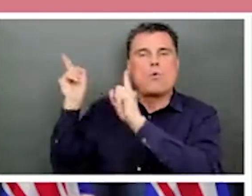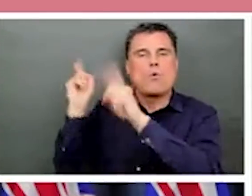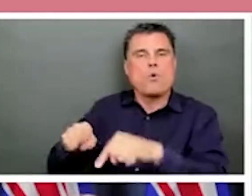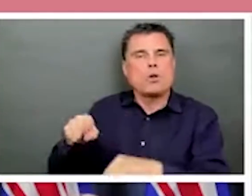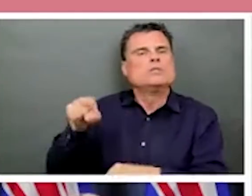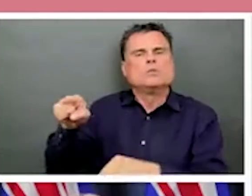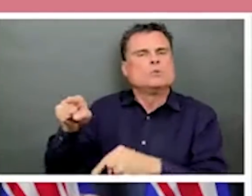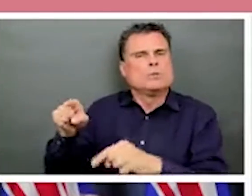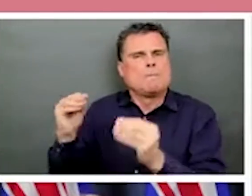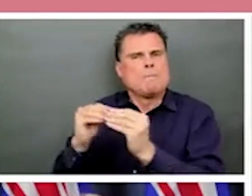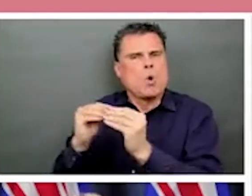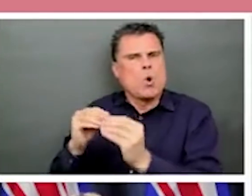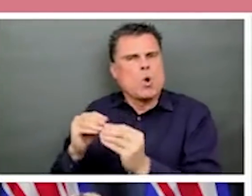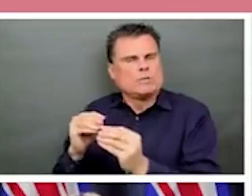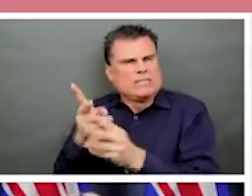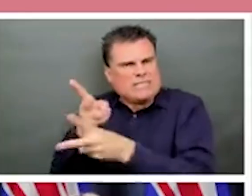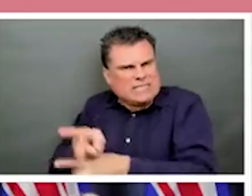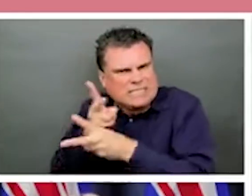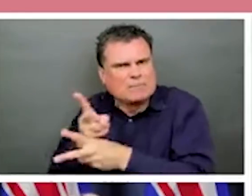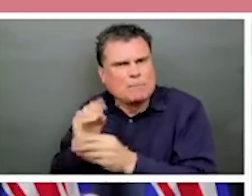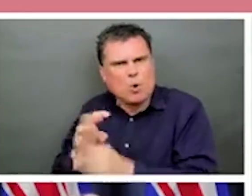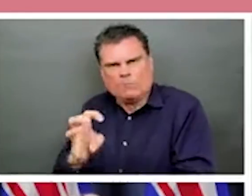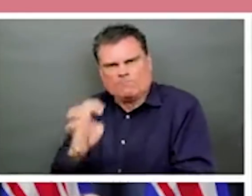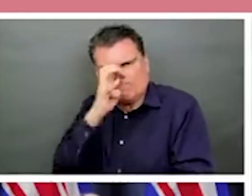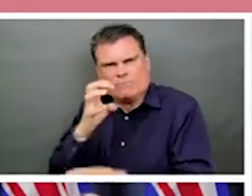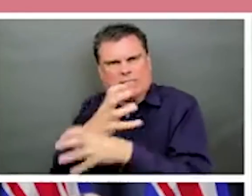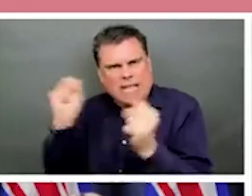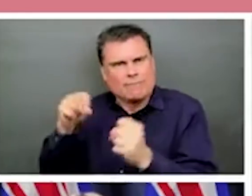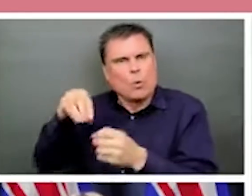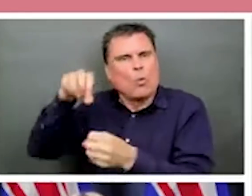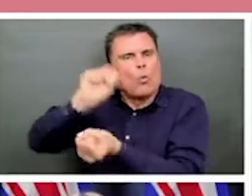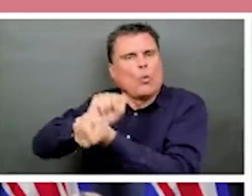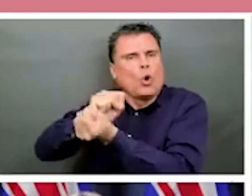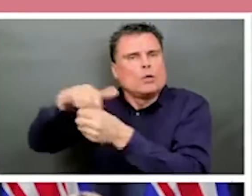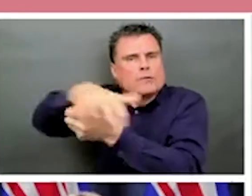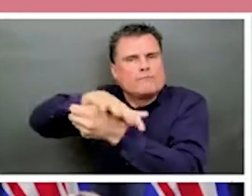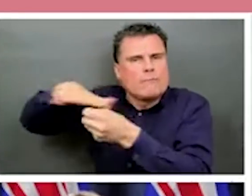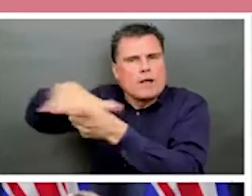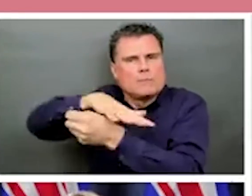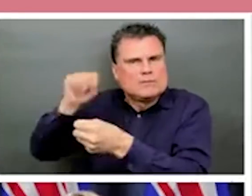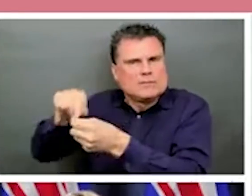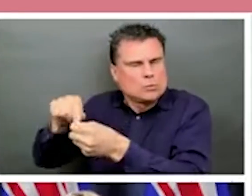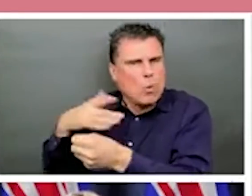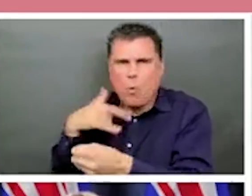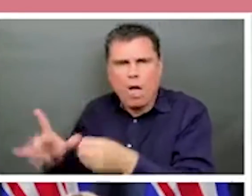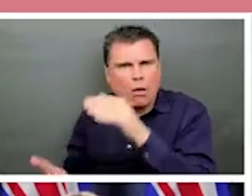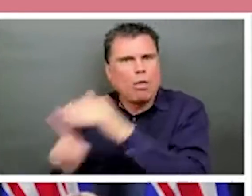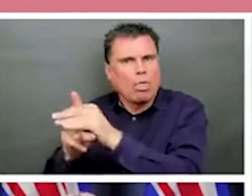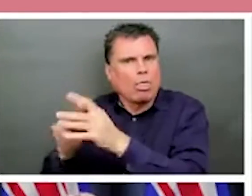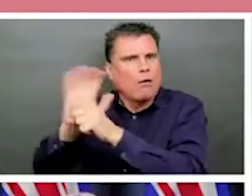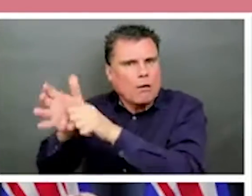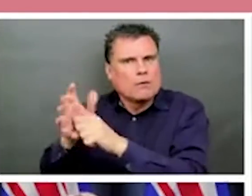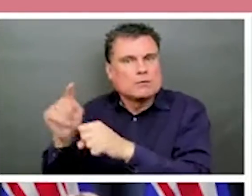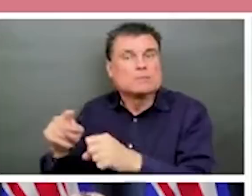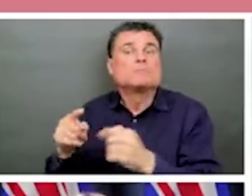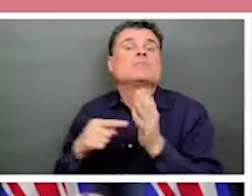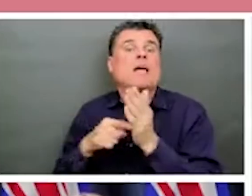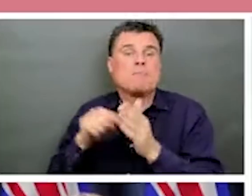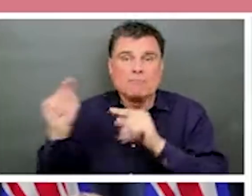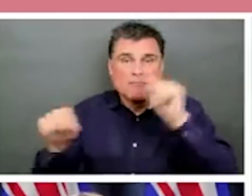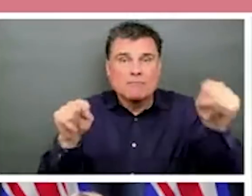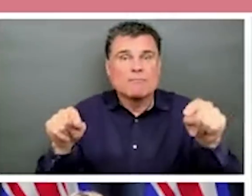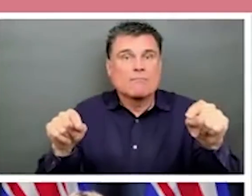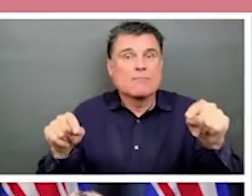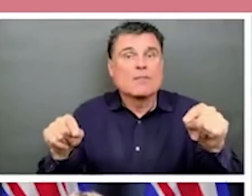that are put in place. And despite that, we know that there were challenges with workers who come in and out from communities around BC